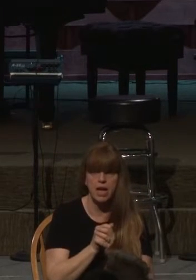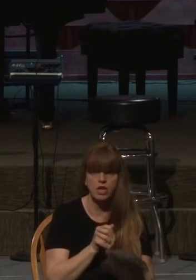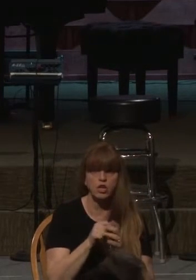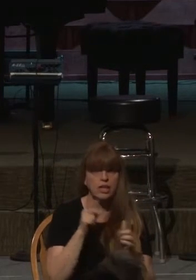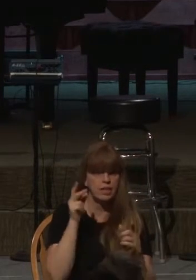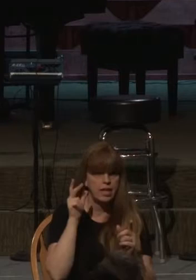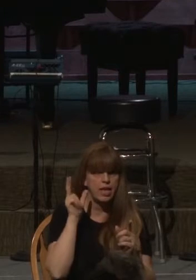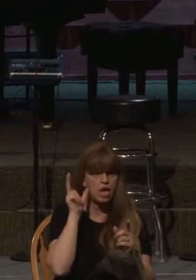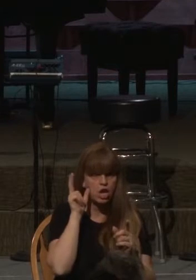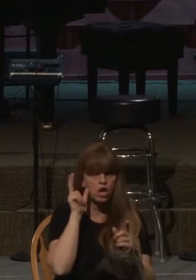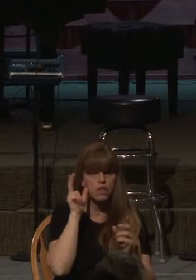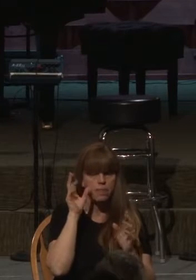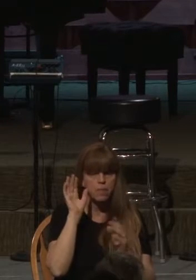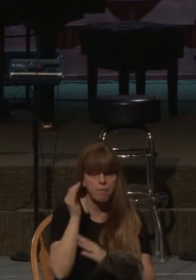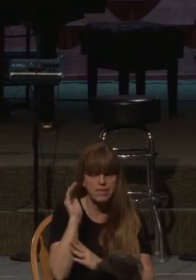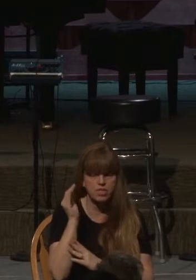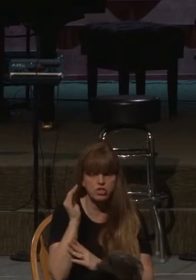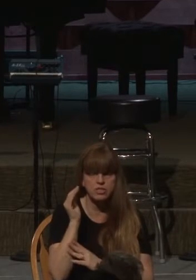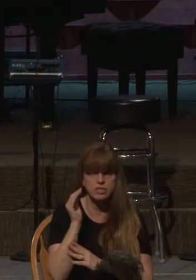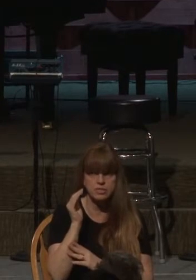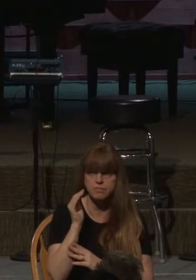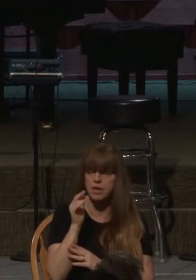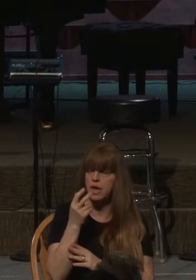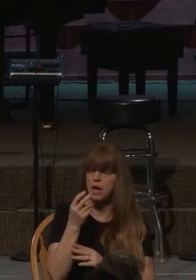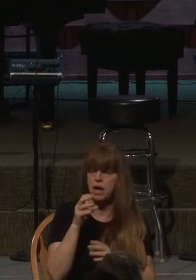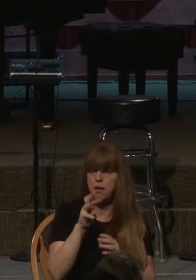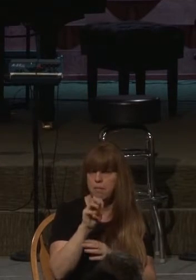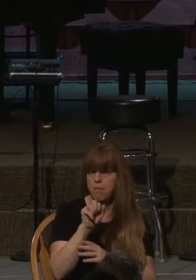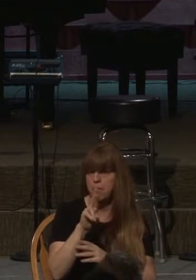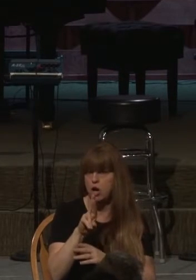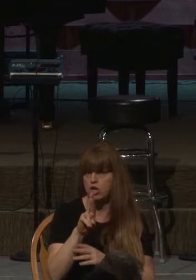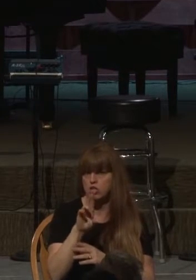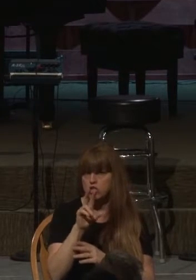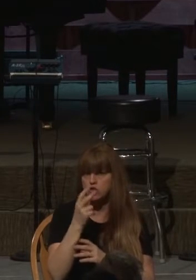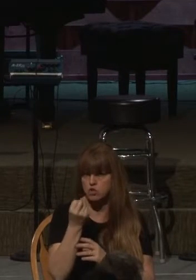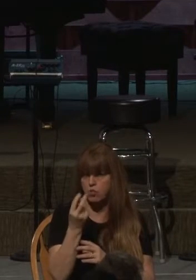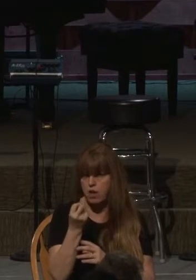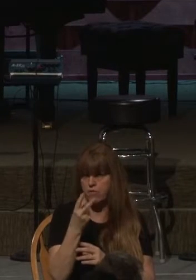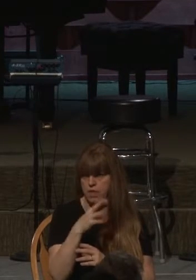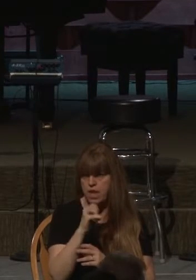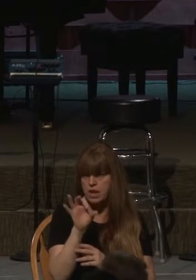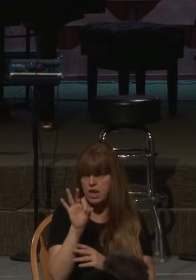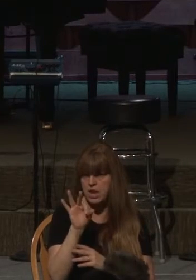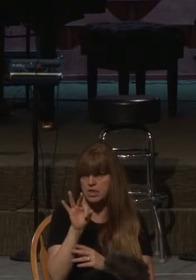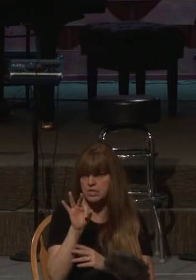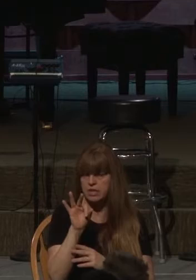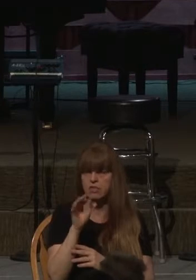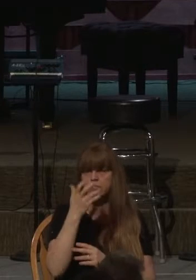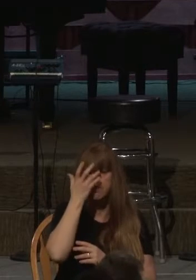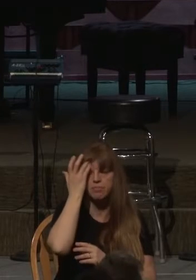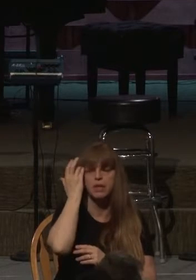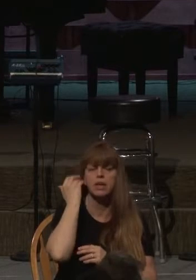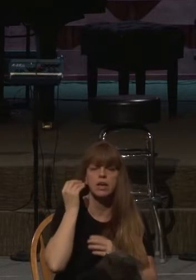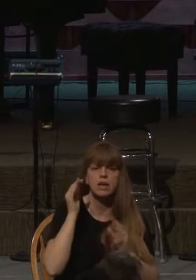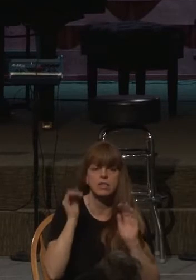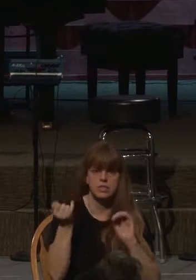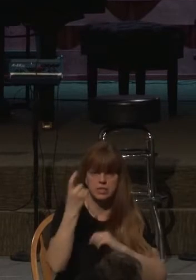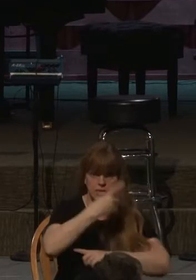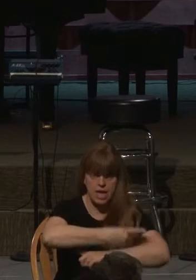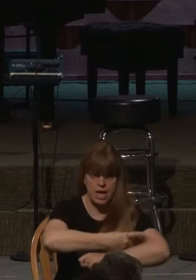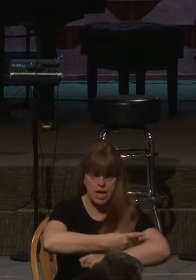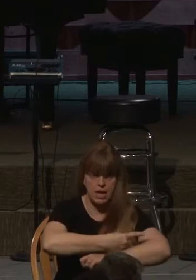done on March the 12th and 19th, respectively. Today, the title of the message is